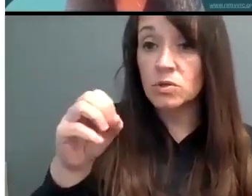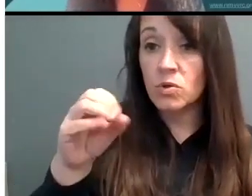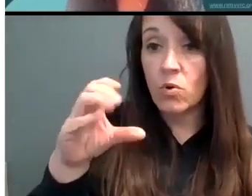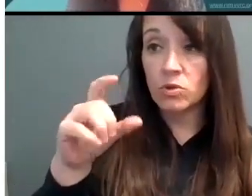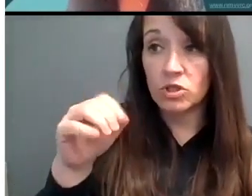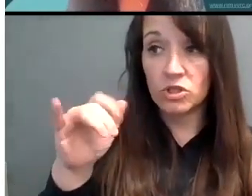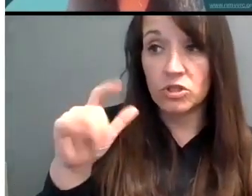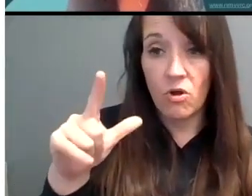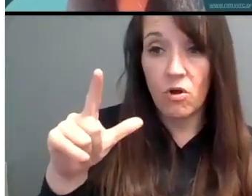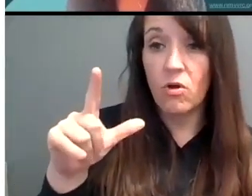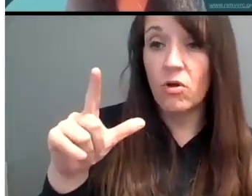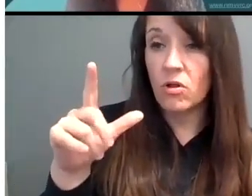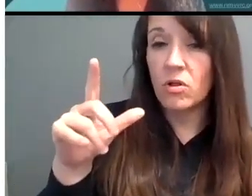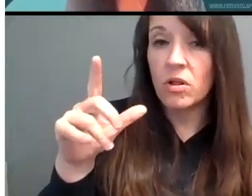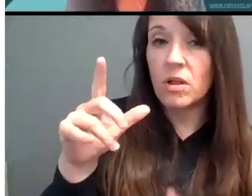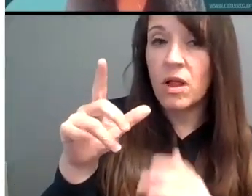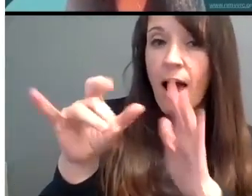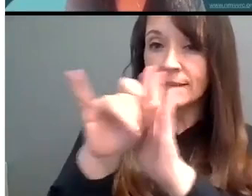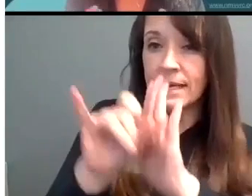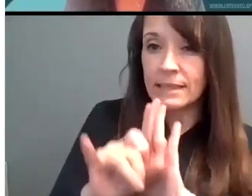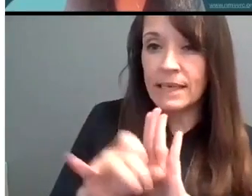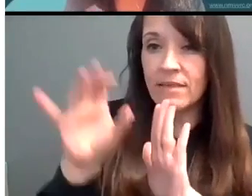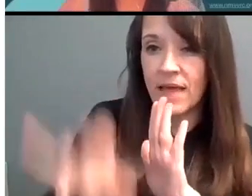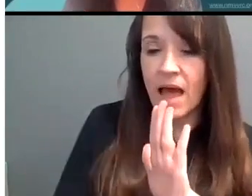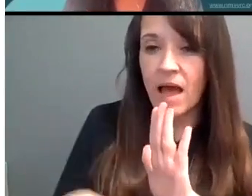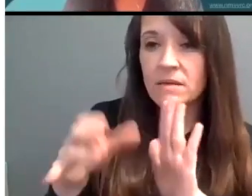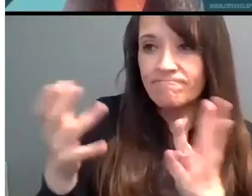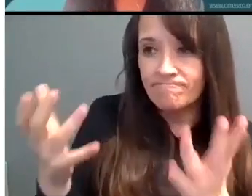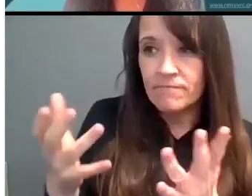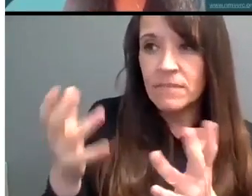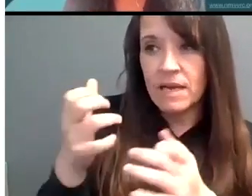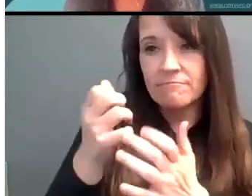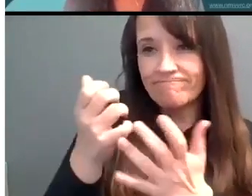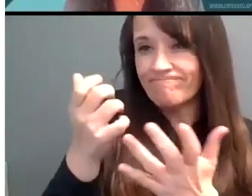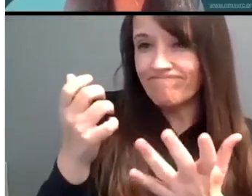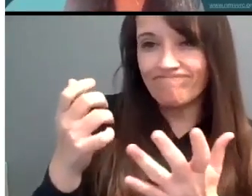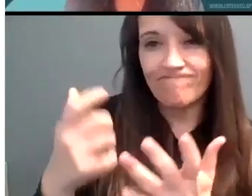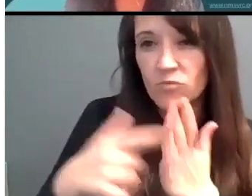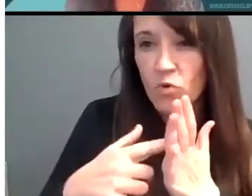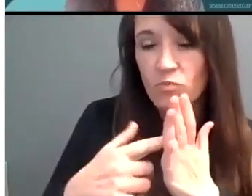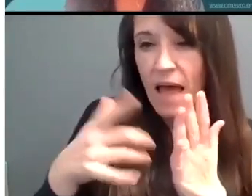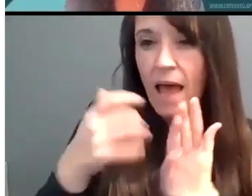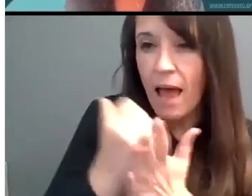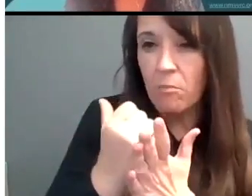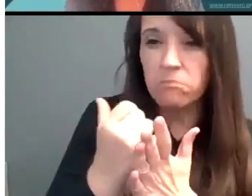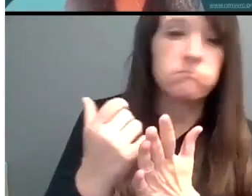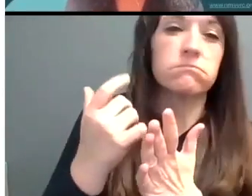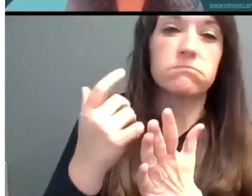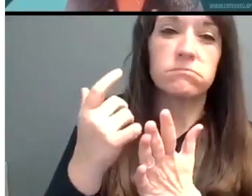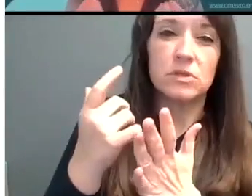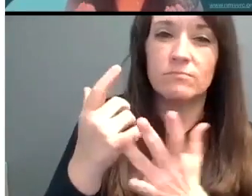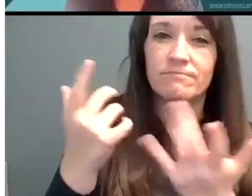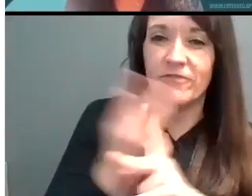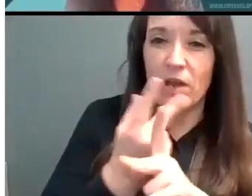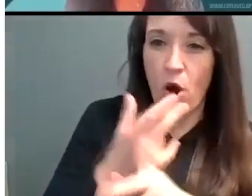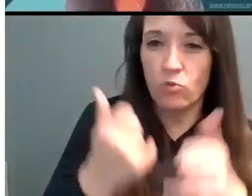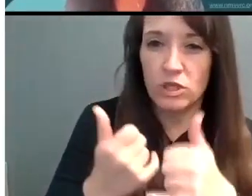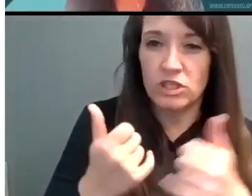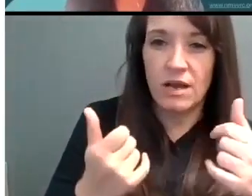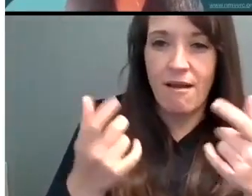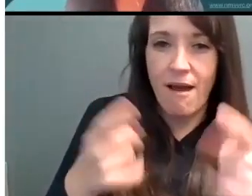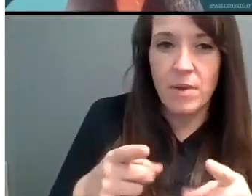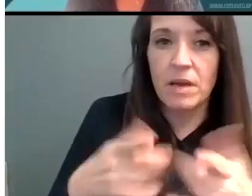risk. And social determinants of health are the environments that we live in. They are communities. They are our education